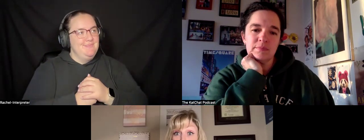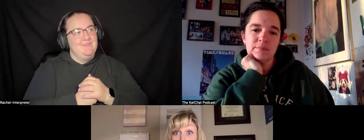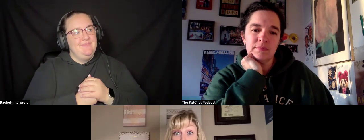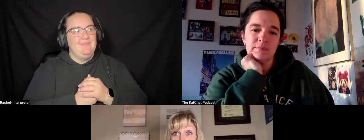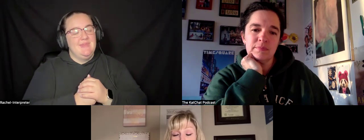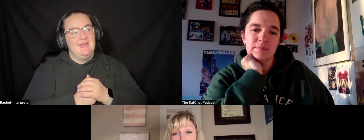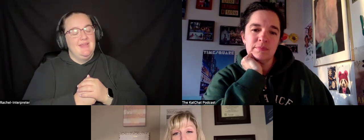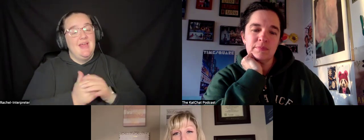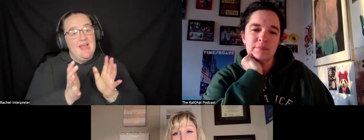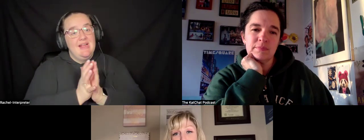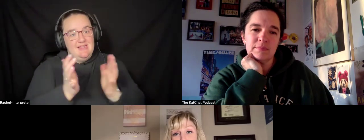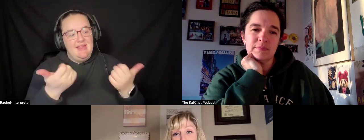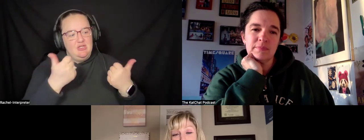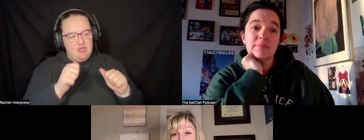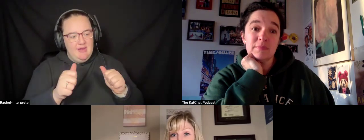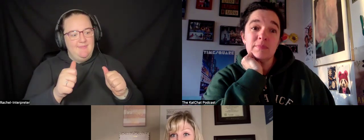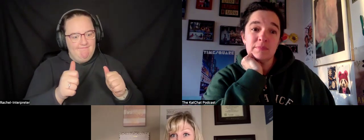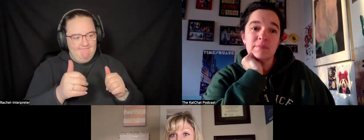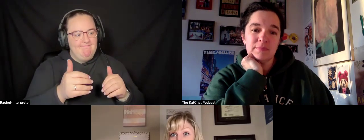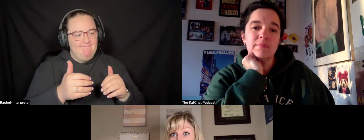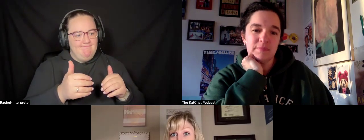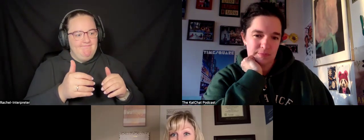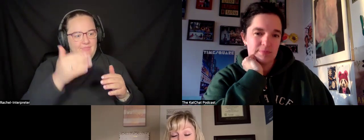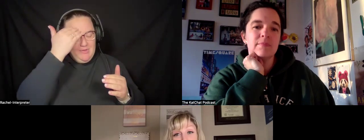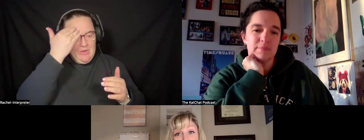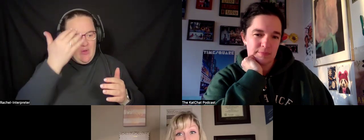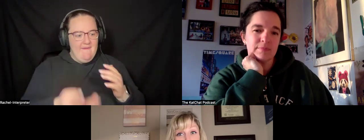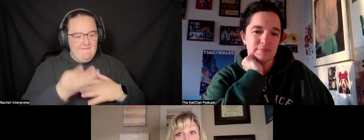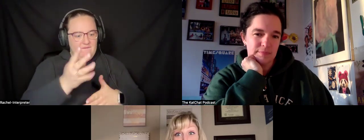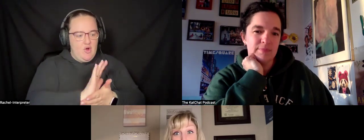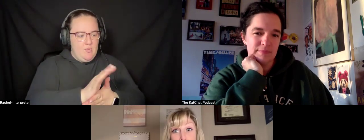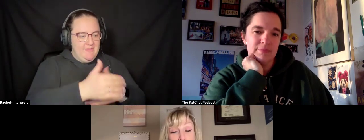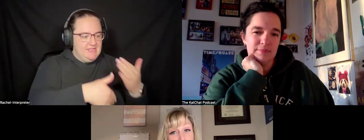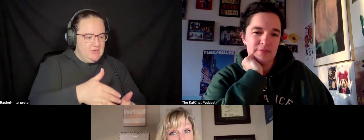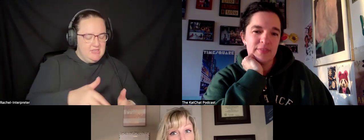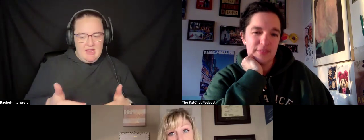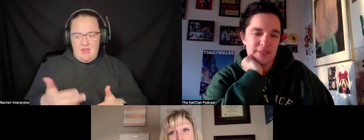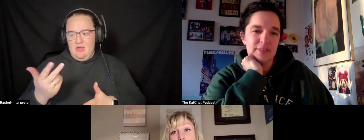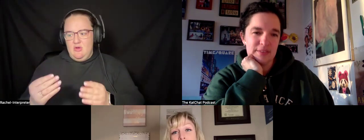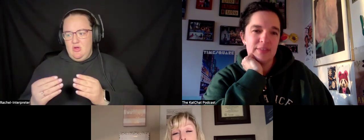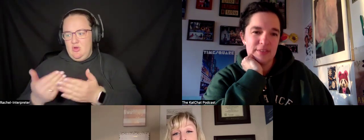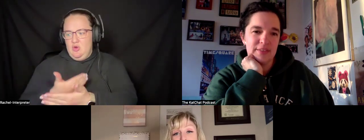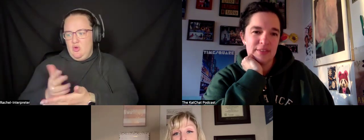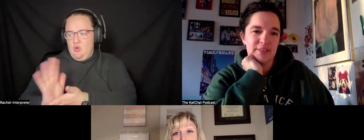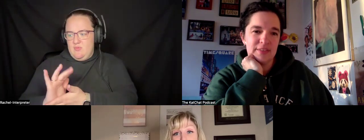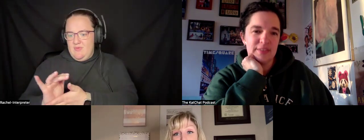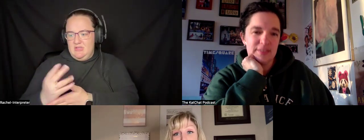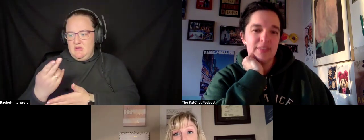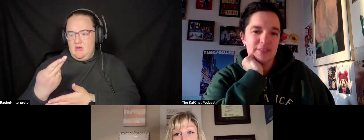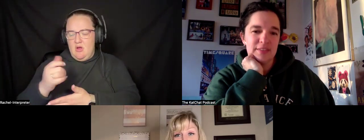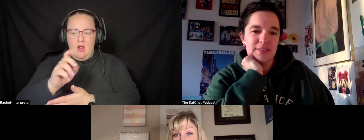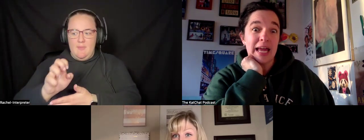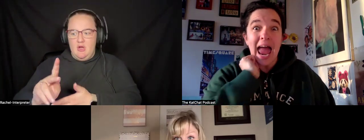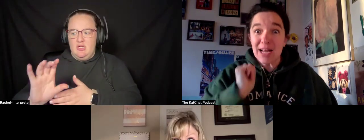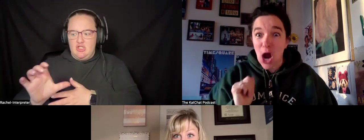it's definitely a lot to try to keep up with, here's a 4 movie series on here, and then there's also 3 new movies on Hallmark Channel that weekend. So it's a lot to keep